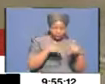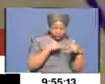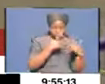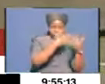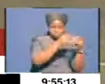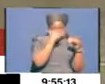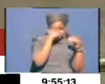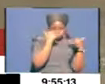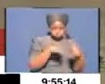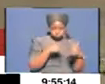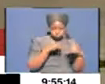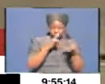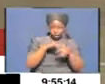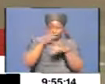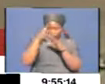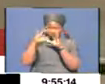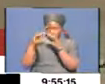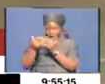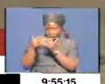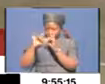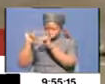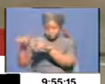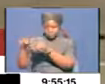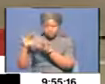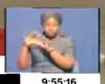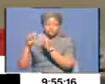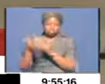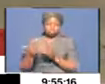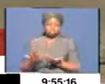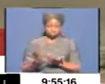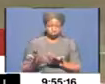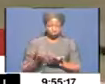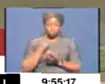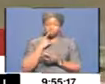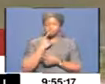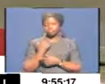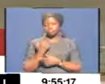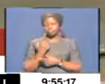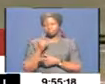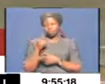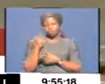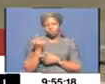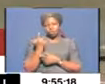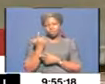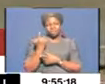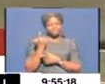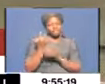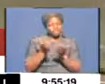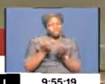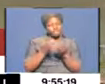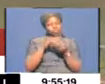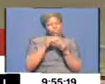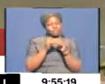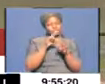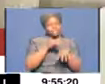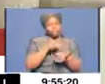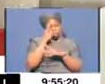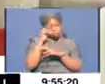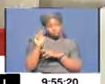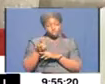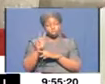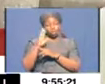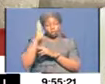for going to class, you go to class. So you just have to create time for the two, and it will work.